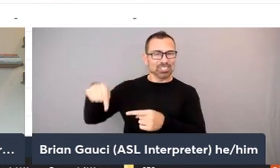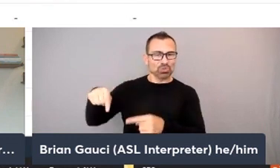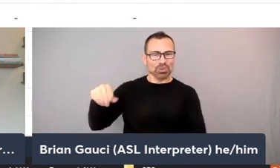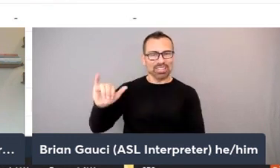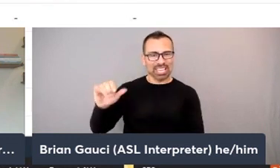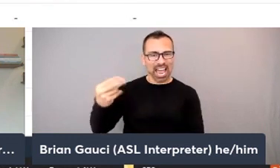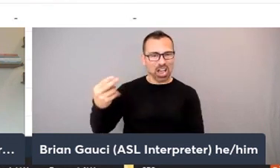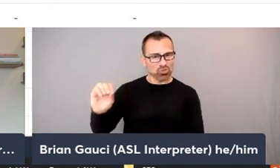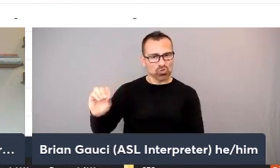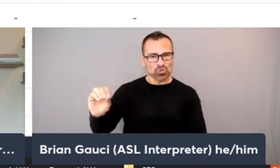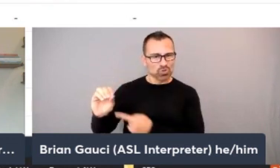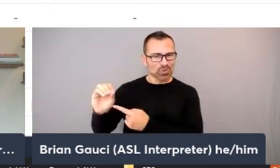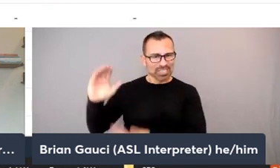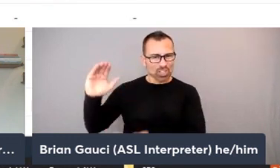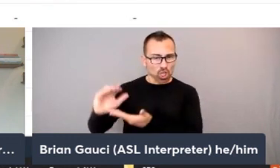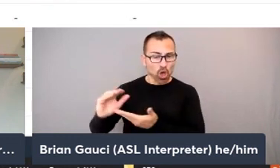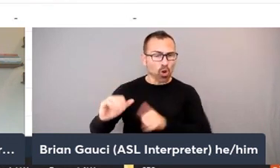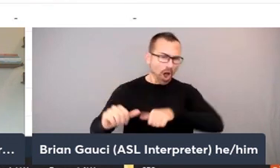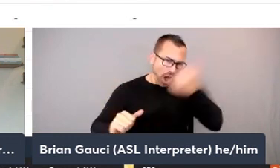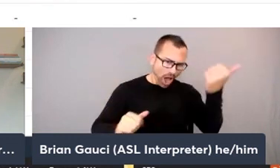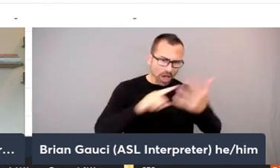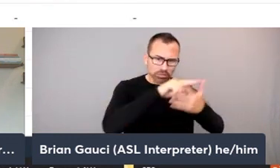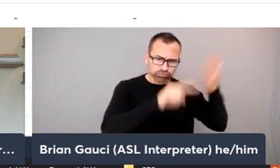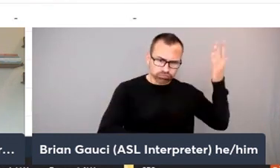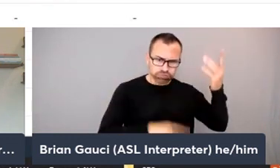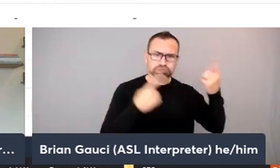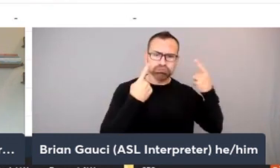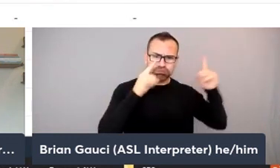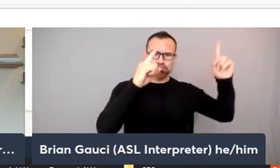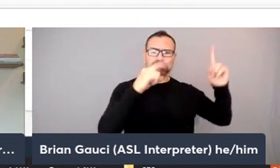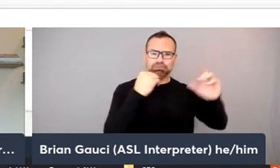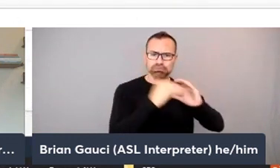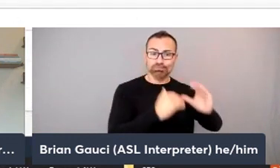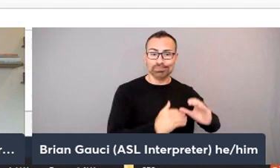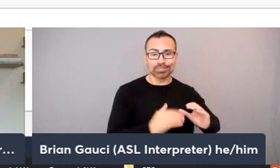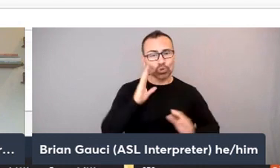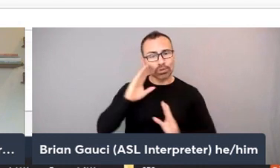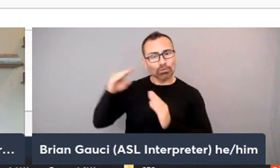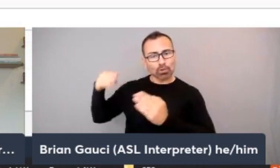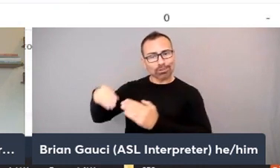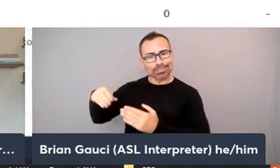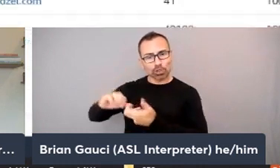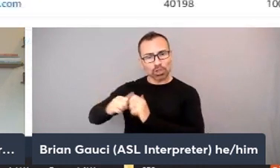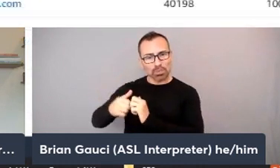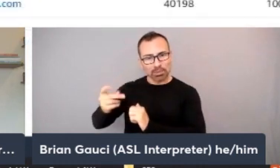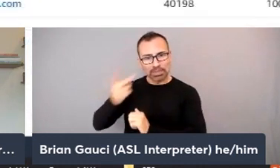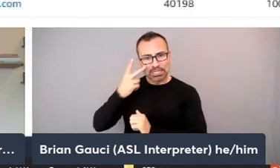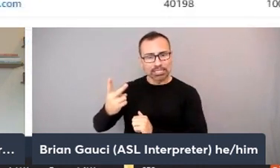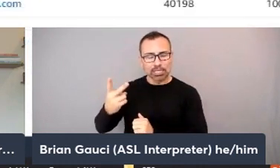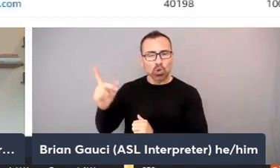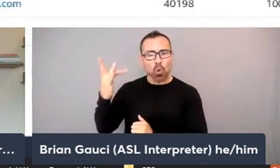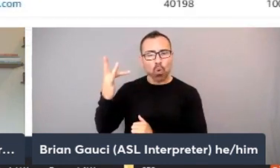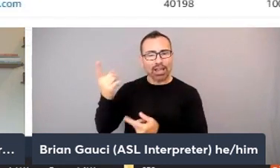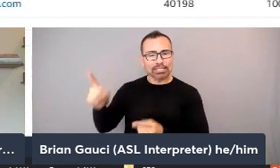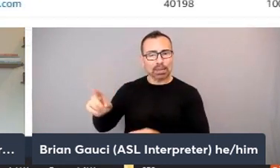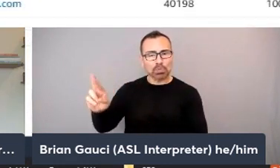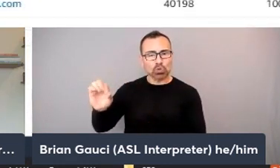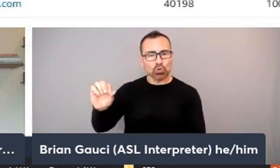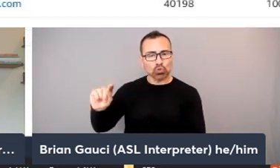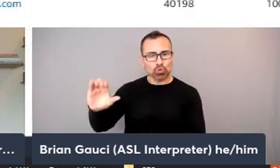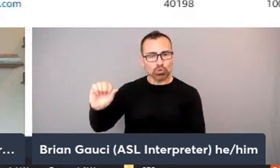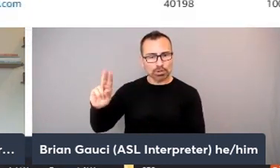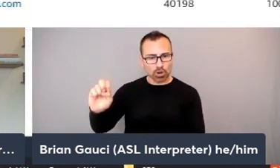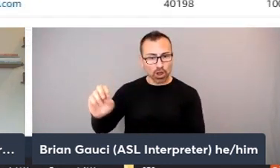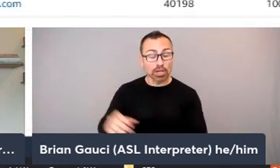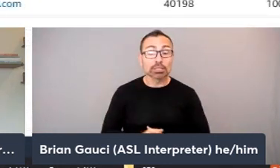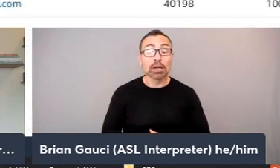focus on the problem and try to find out the root cause. We also allow you to pivot by sending identities, which is the email addresses you're